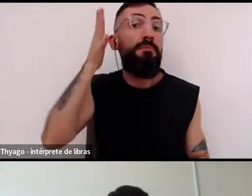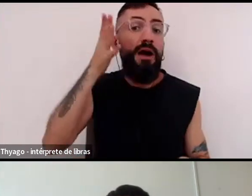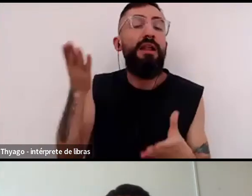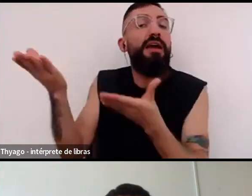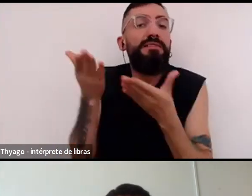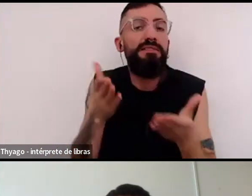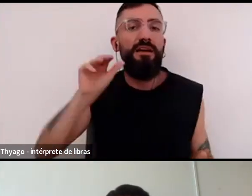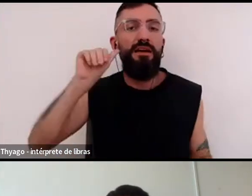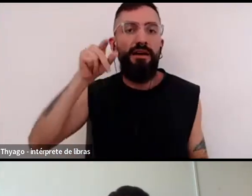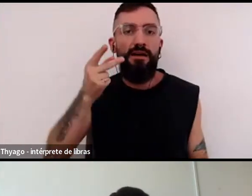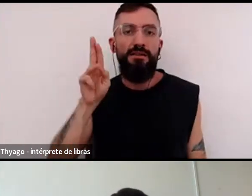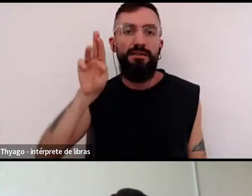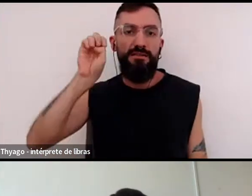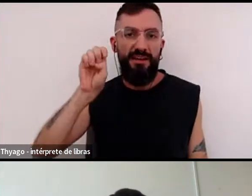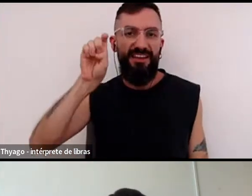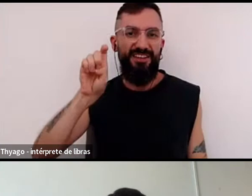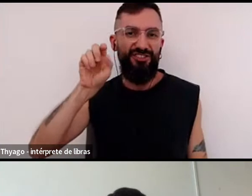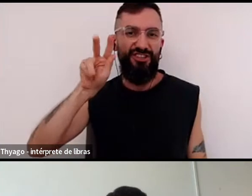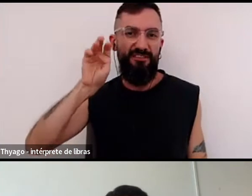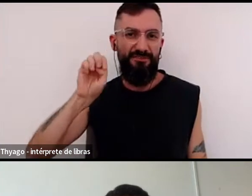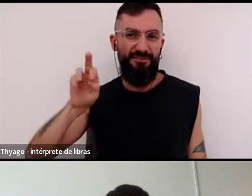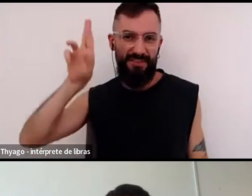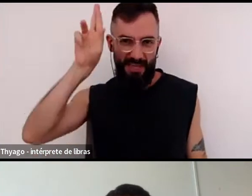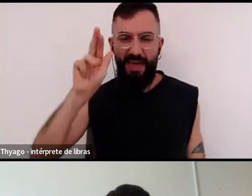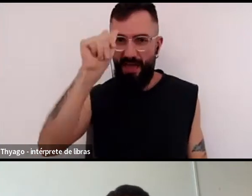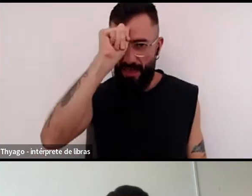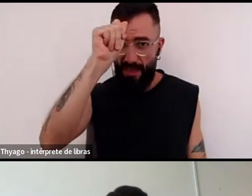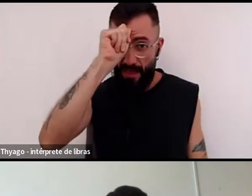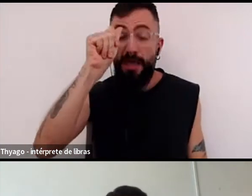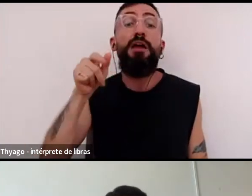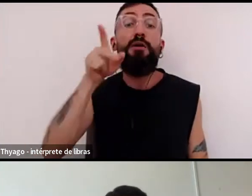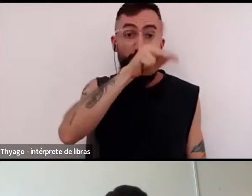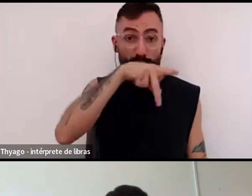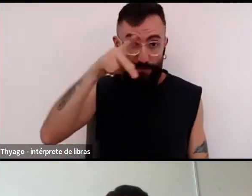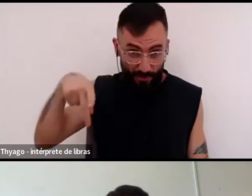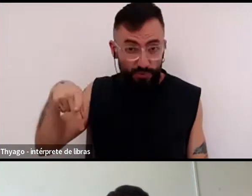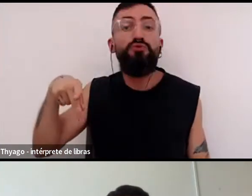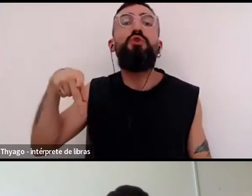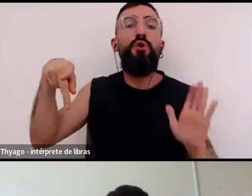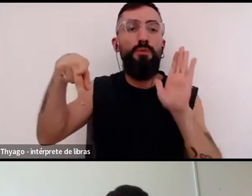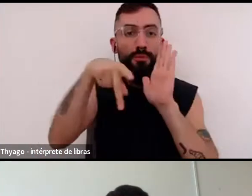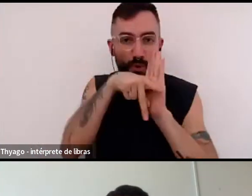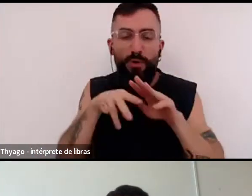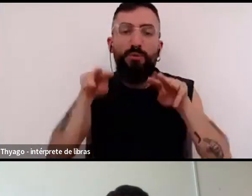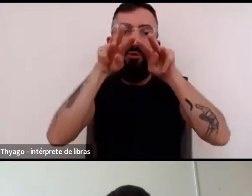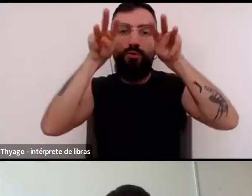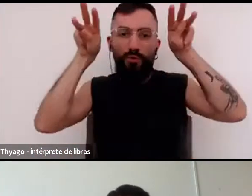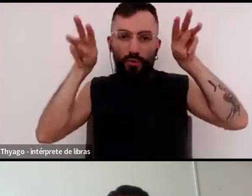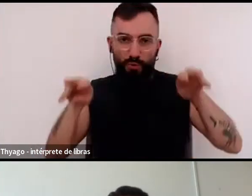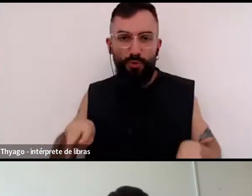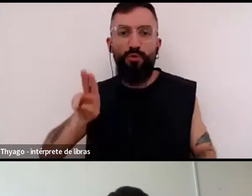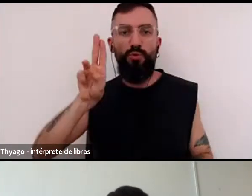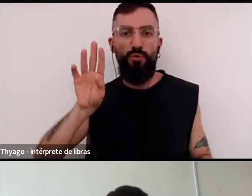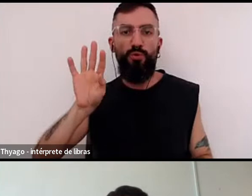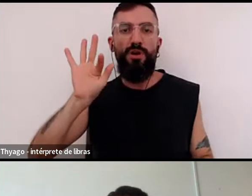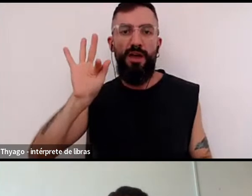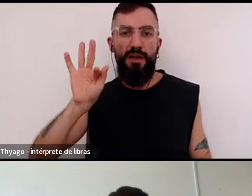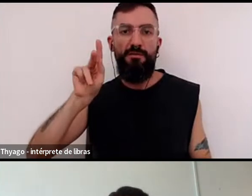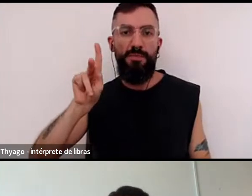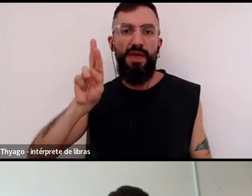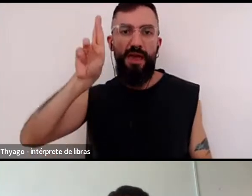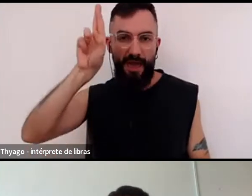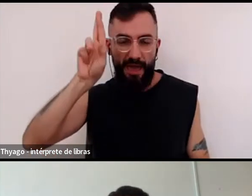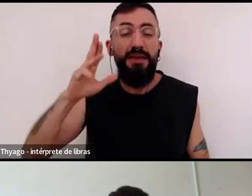Xavier. He is a professor, as it was mentioned, at the Federal University of Paraná in Brazil,